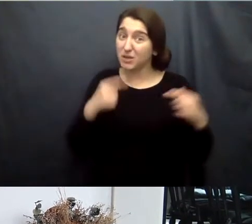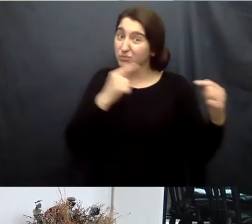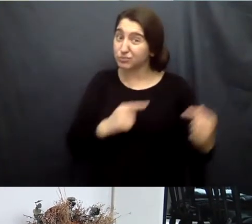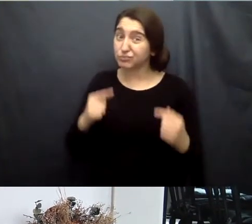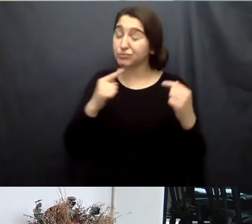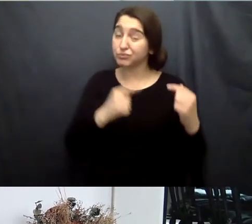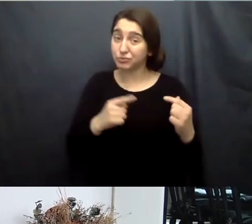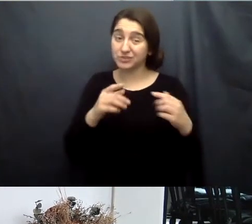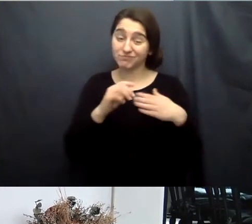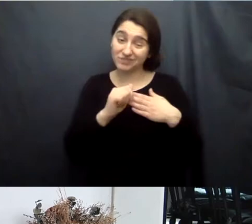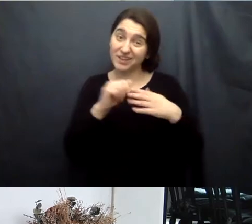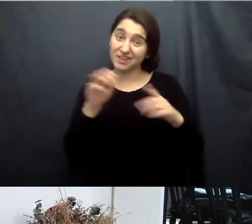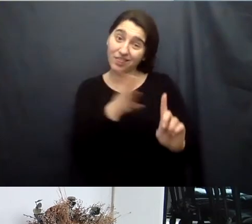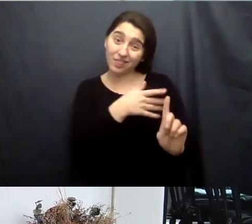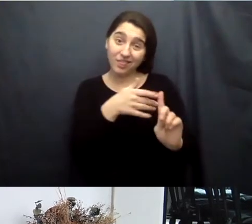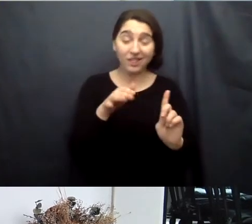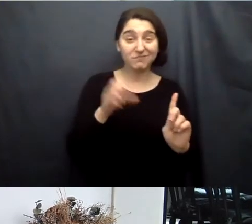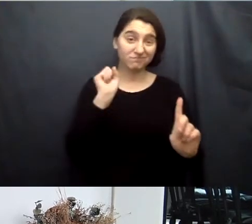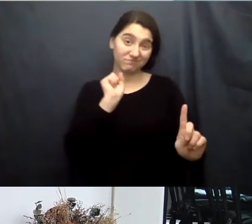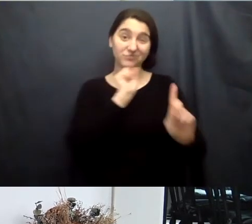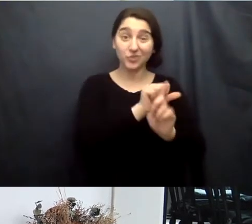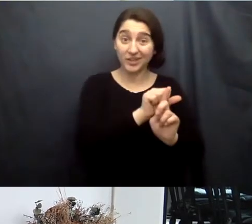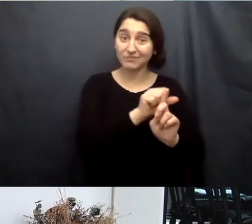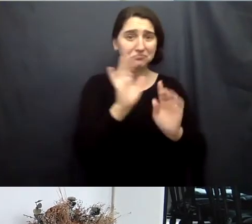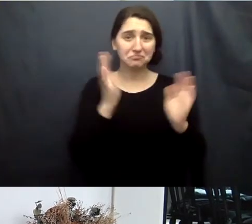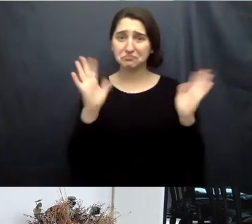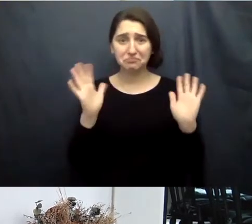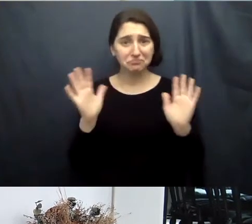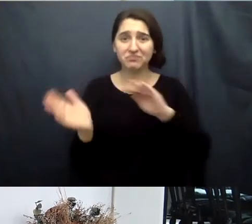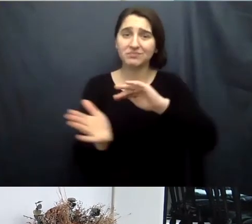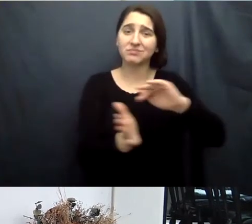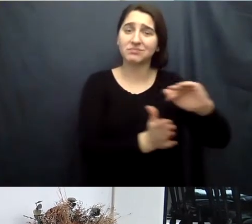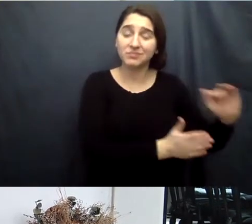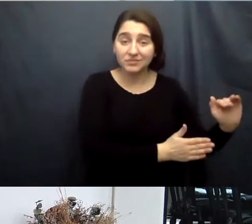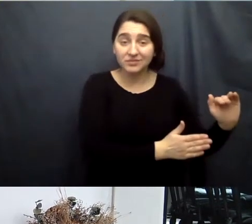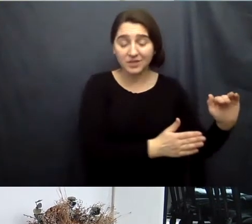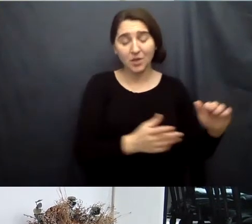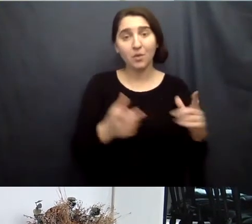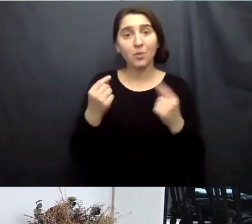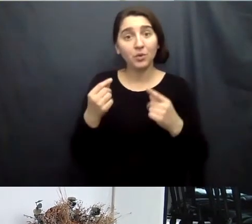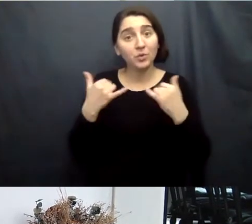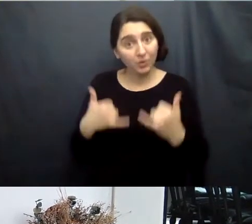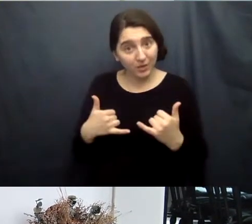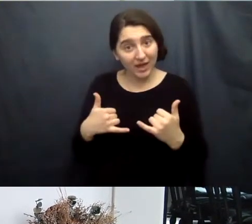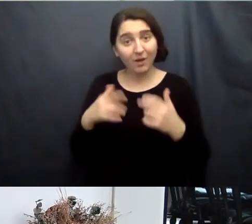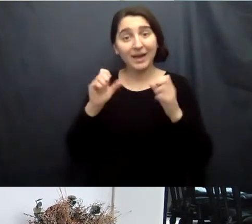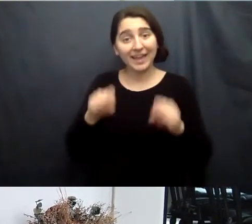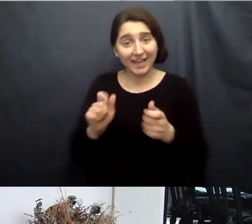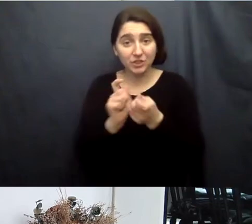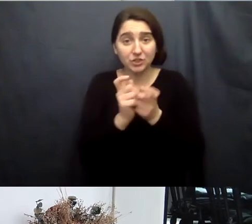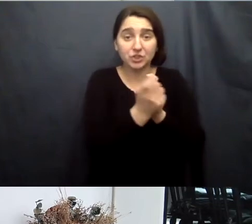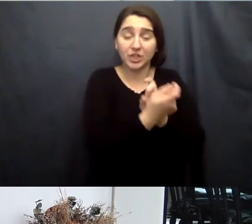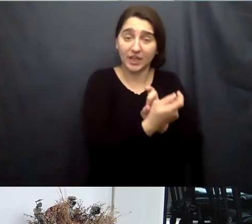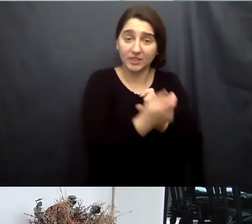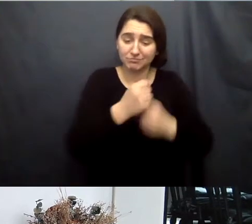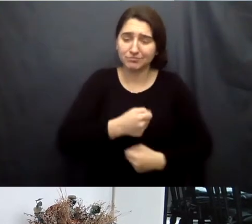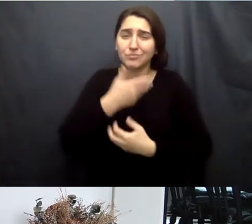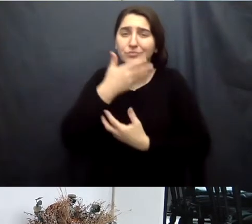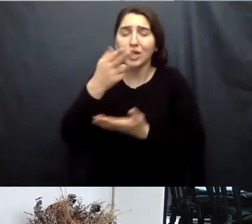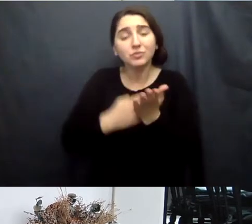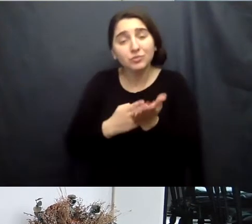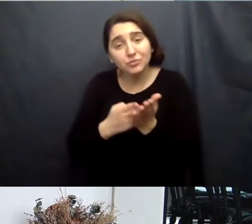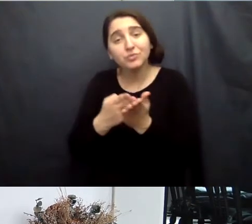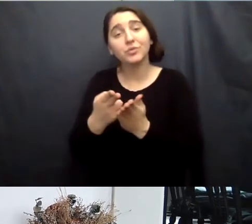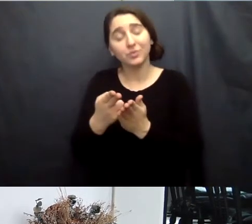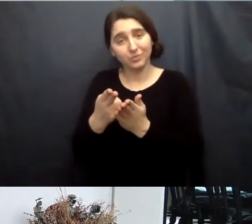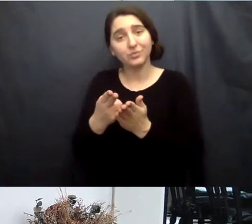men who lead others into error by the tricks they invent. Instead, by speaking the truth in a spirit